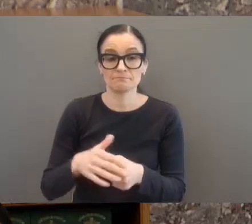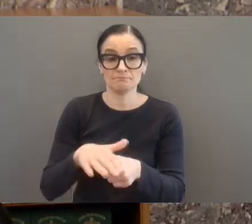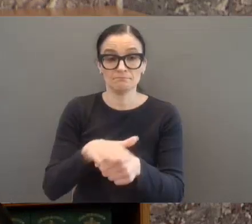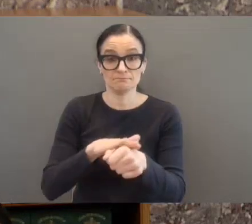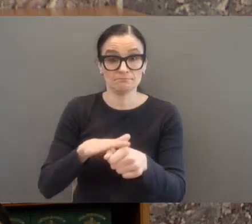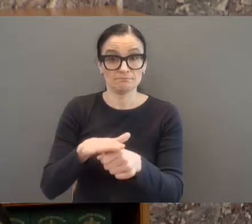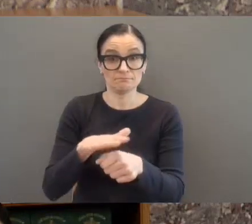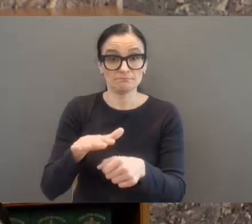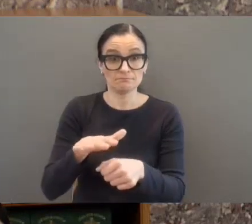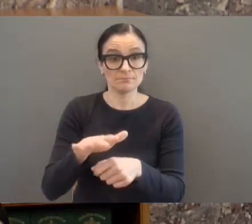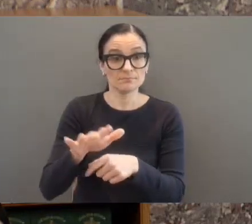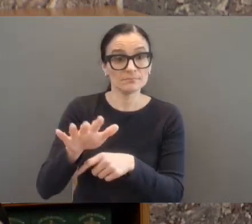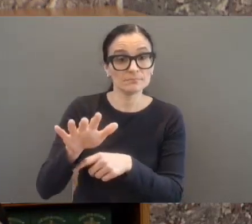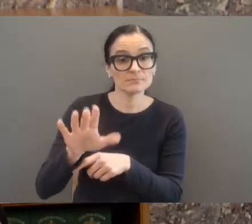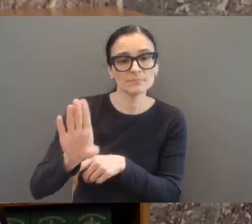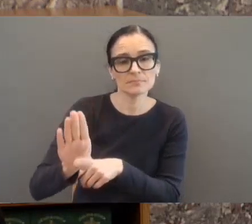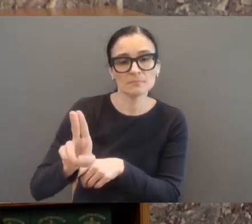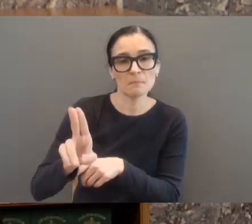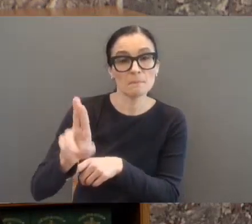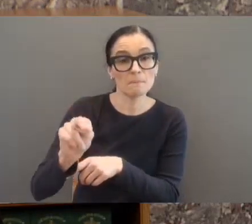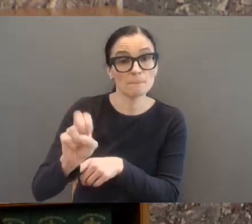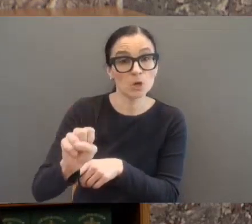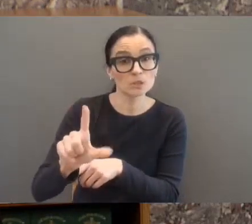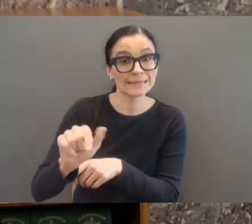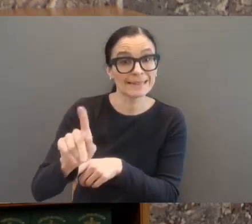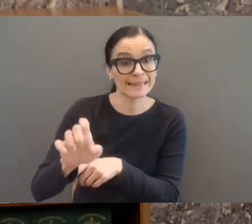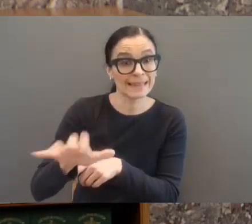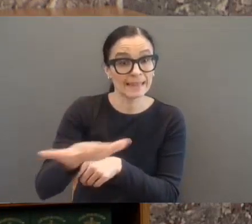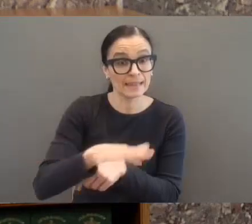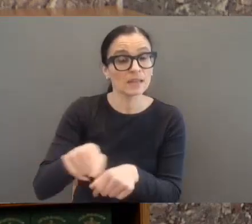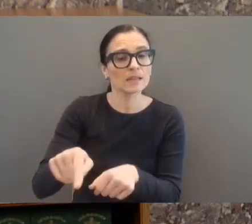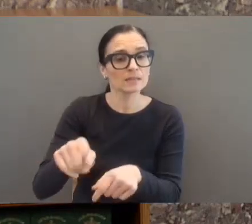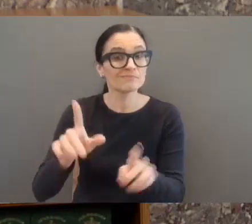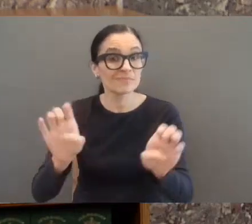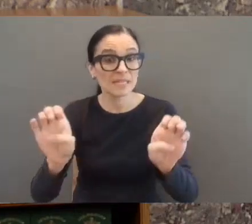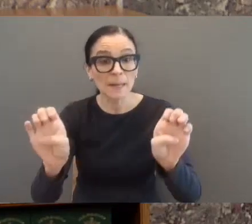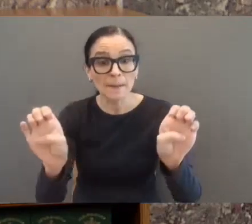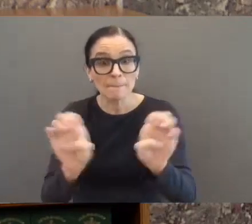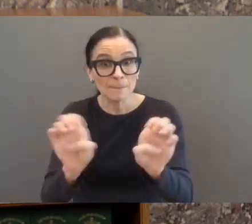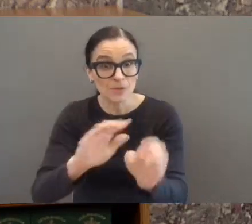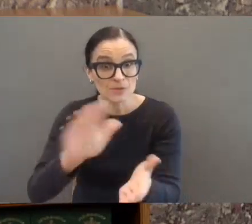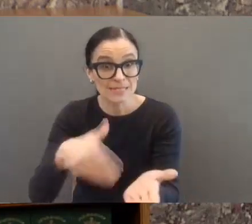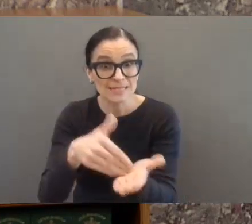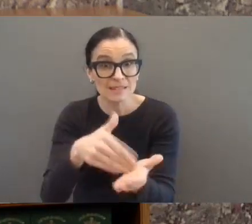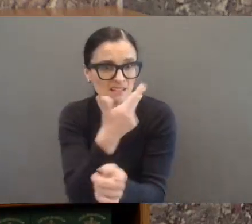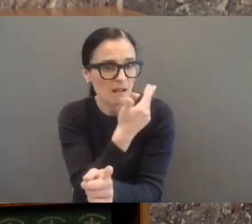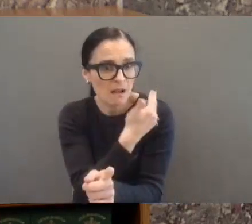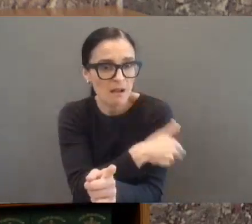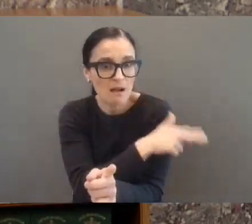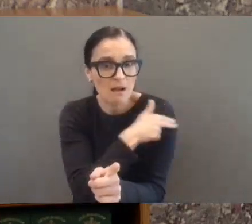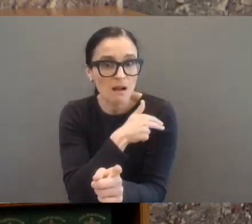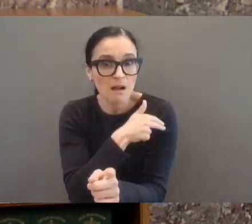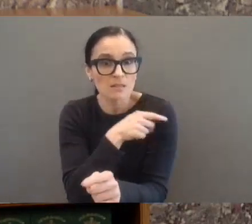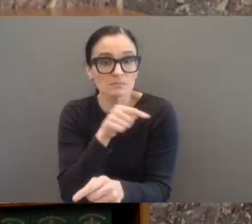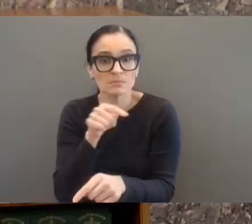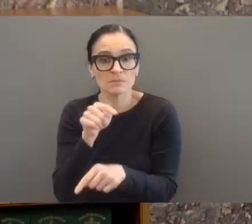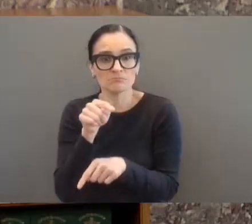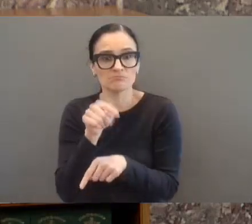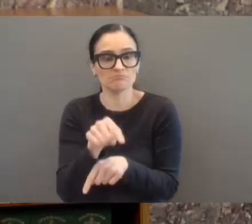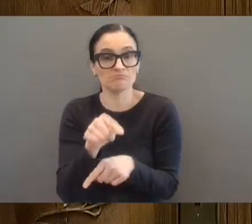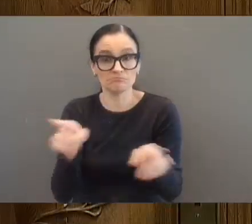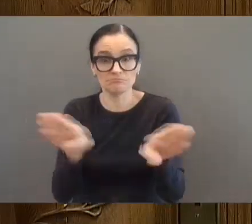alone. It is an hour and a half to the nearest facilities. Will the Premier please explain why that is acceptable health care for rural BC?